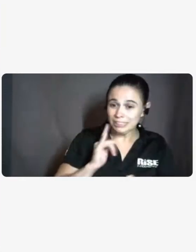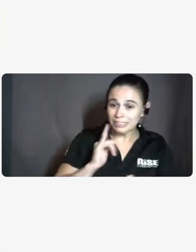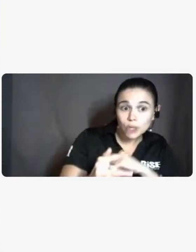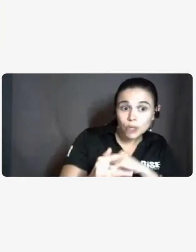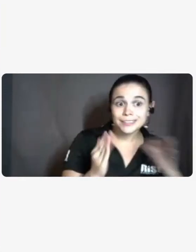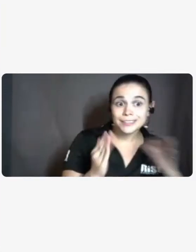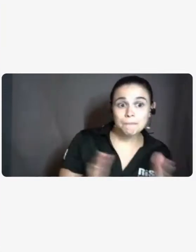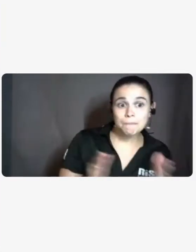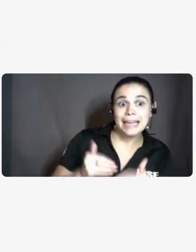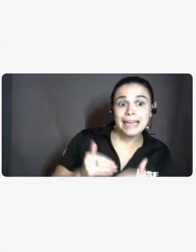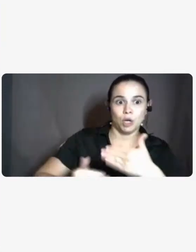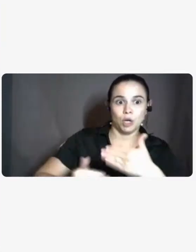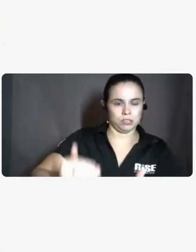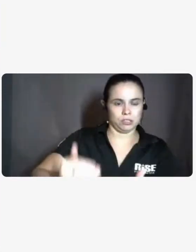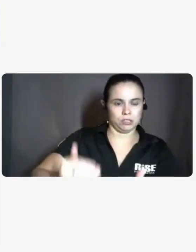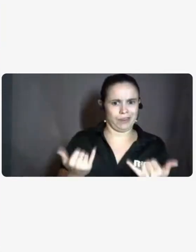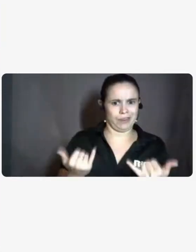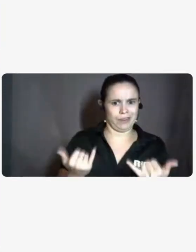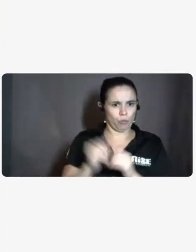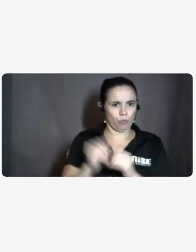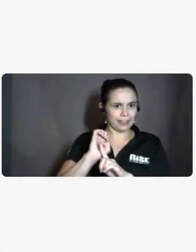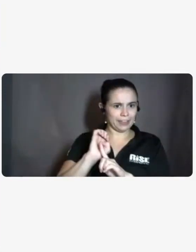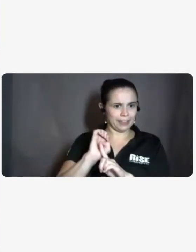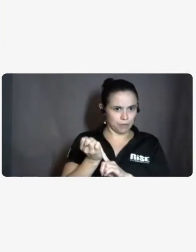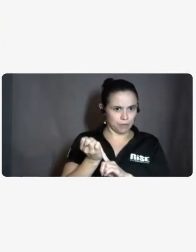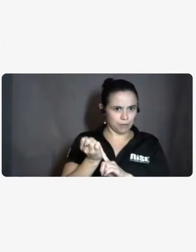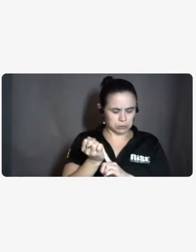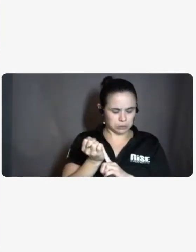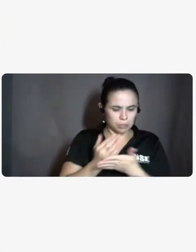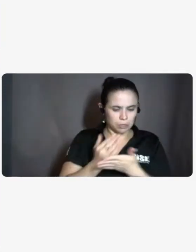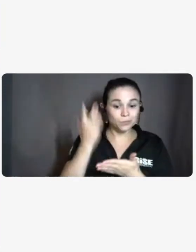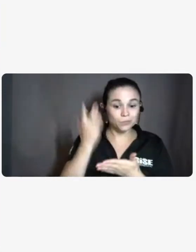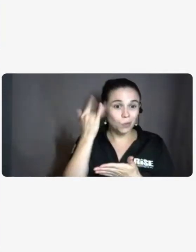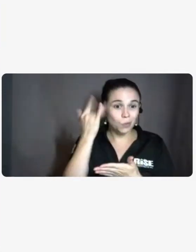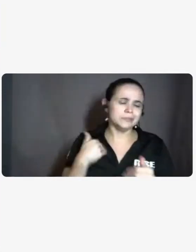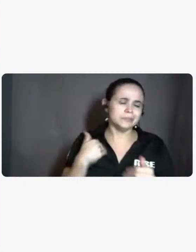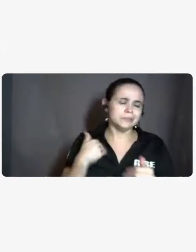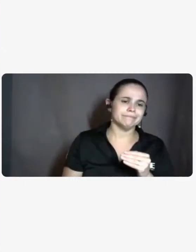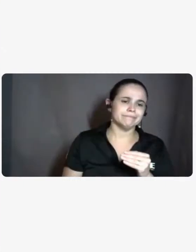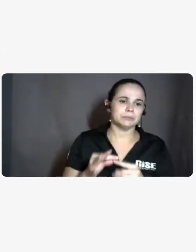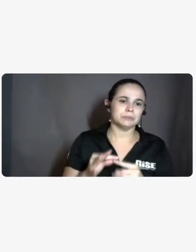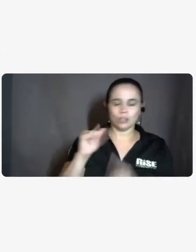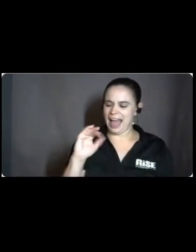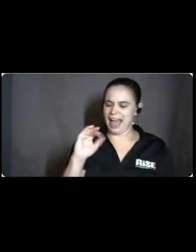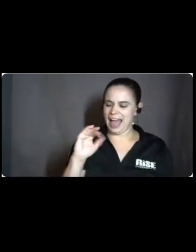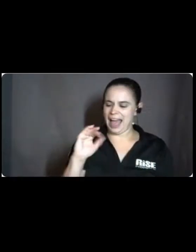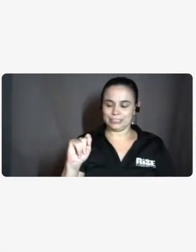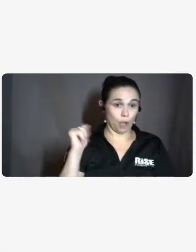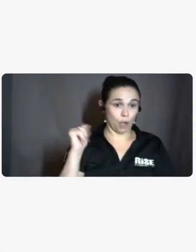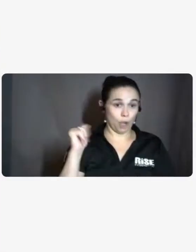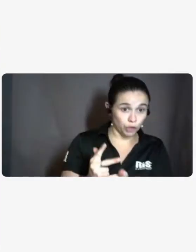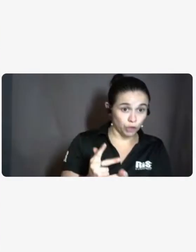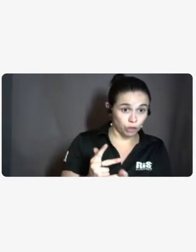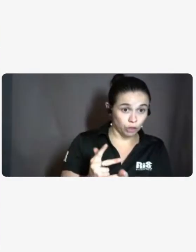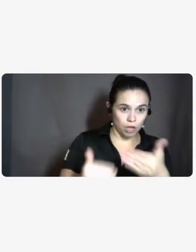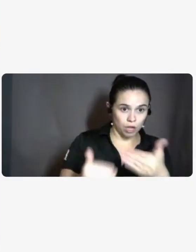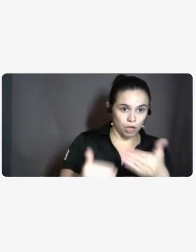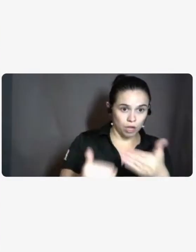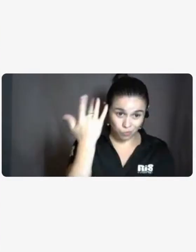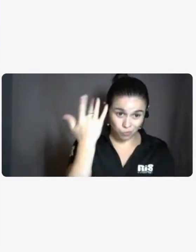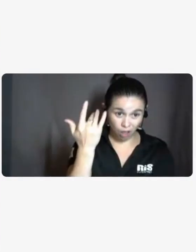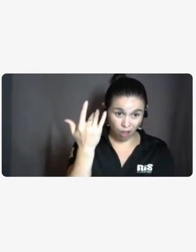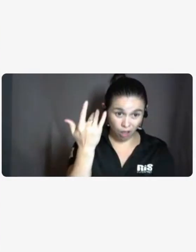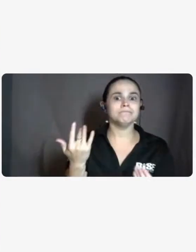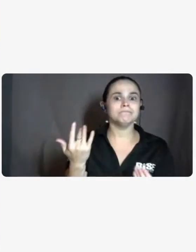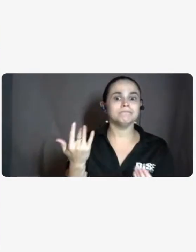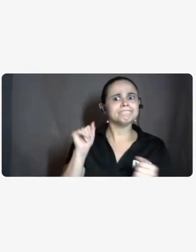Environmental Quality Act approval process, which gives us the ability to make comments and address impacts that are